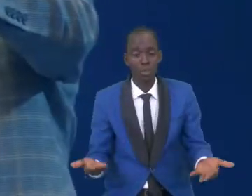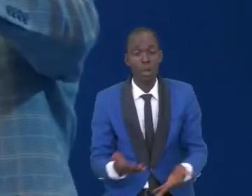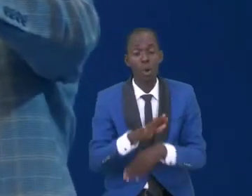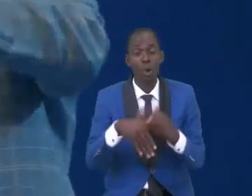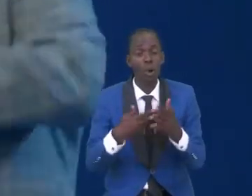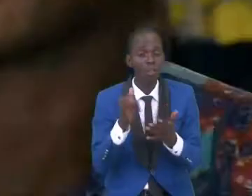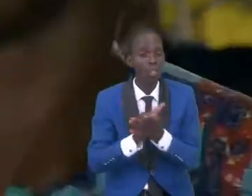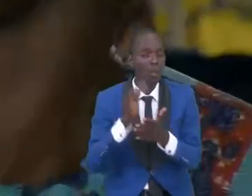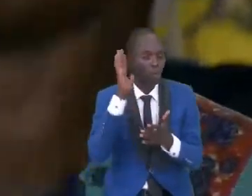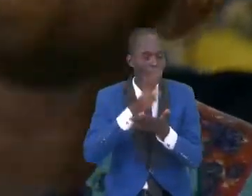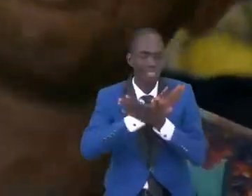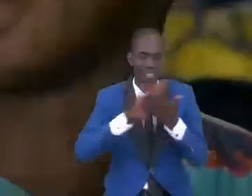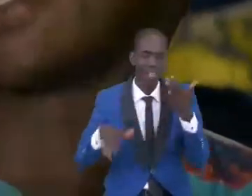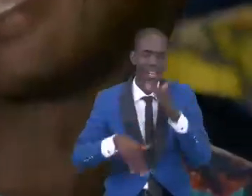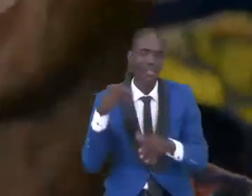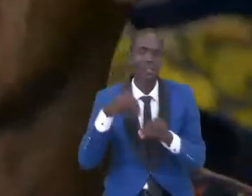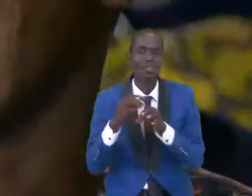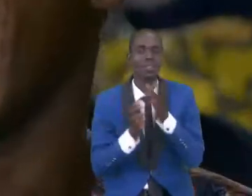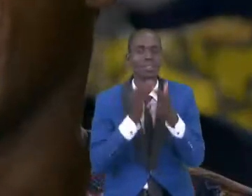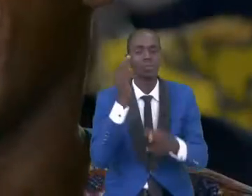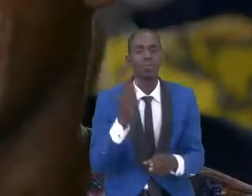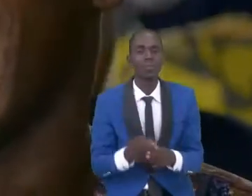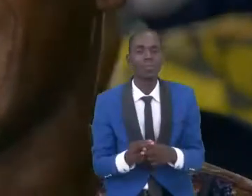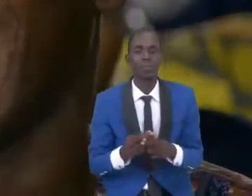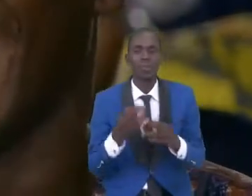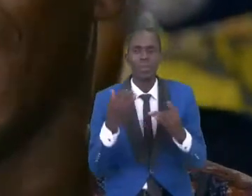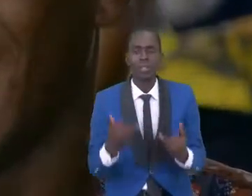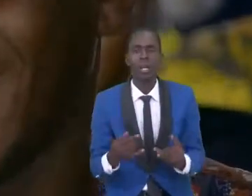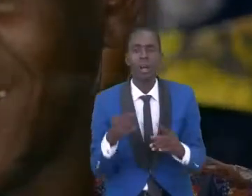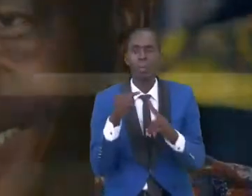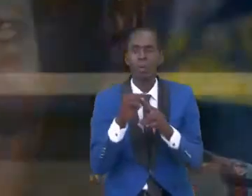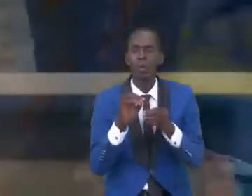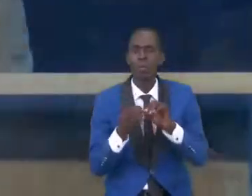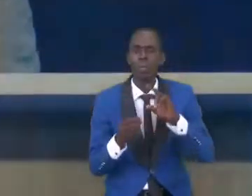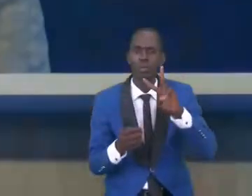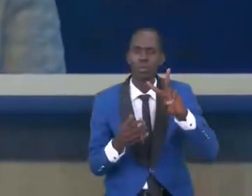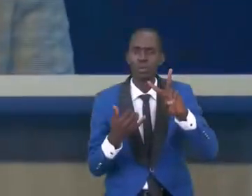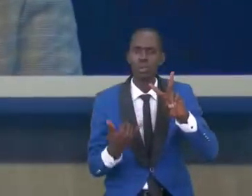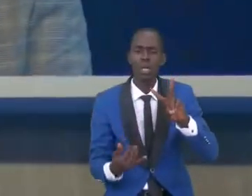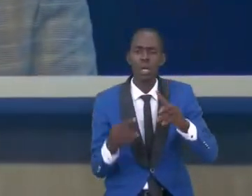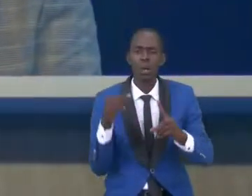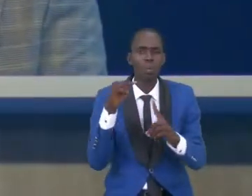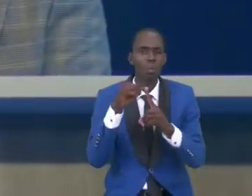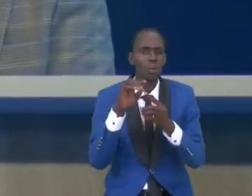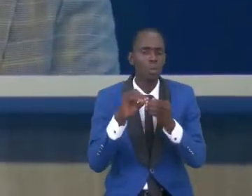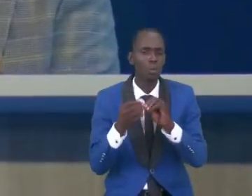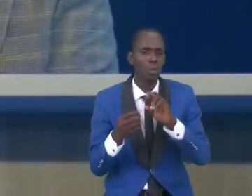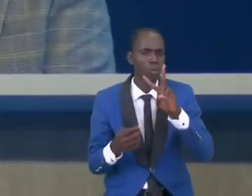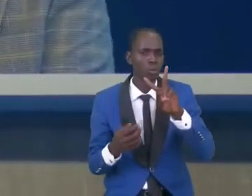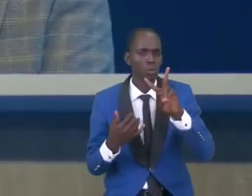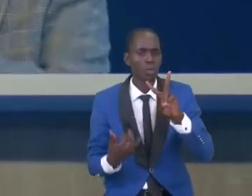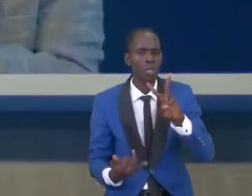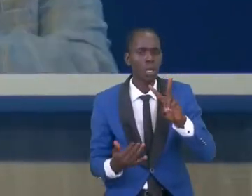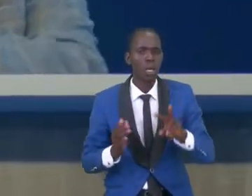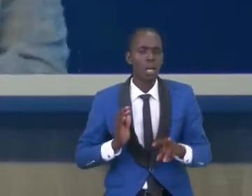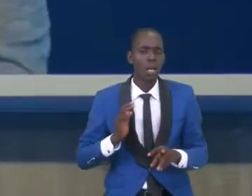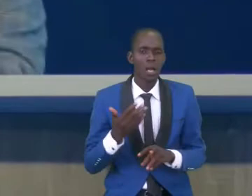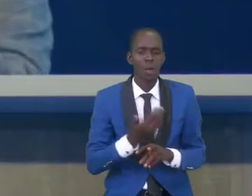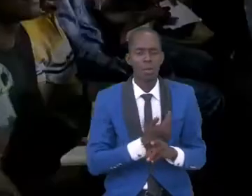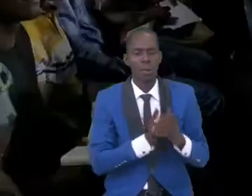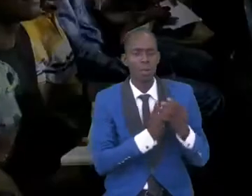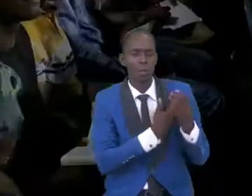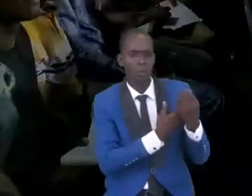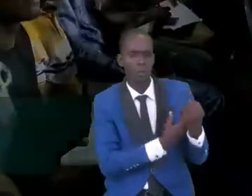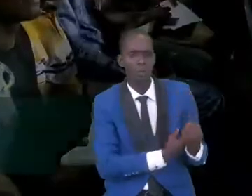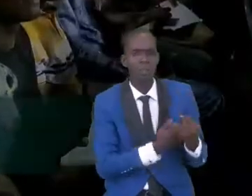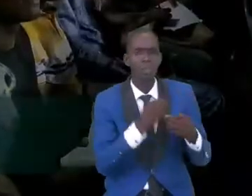clear up tonight in Jesus' name. I'm coming to point number two now. Point number two, our confidence